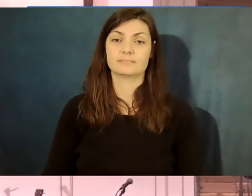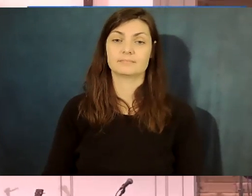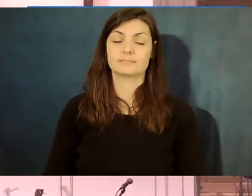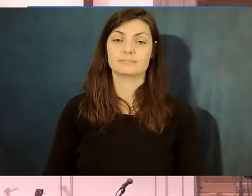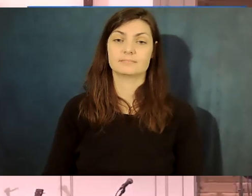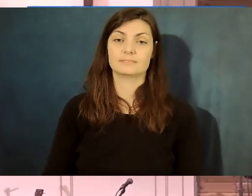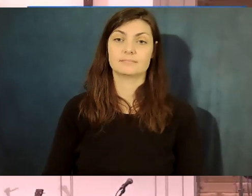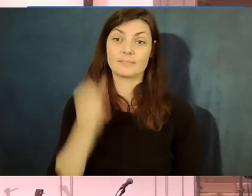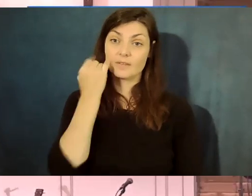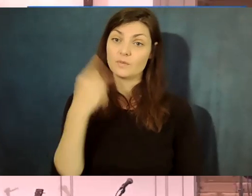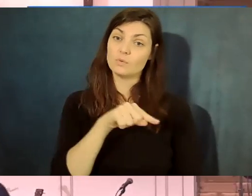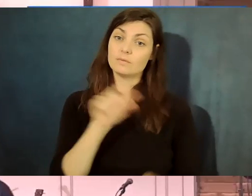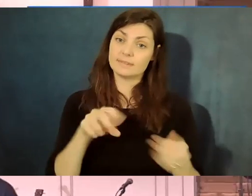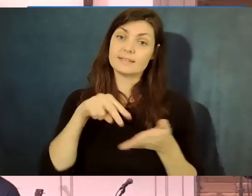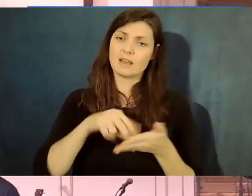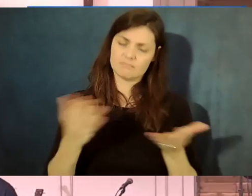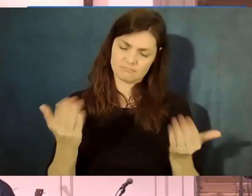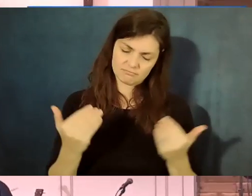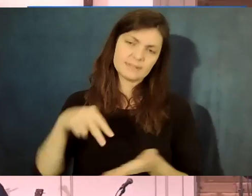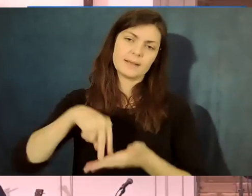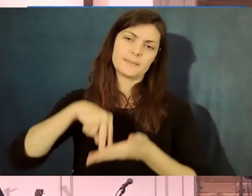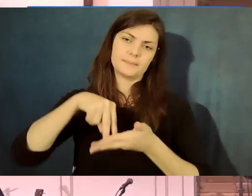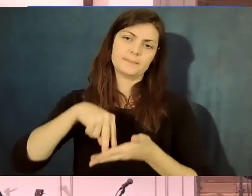If you're able to stand, I'm going to invite you to stand as we close.